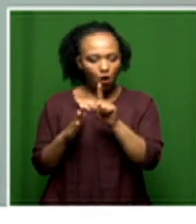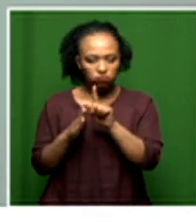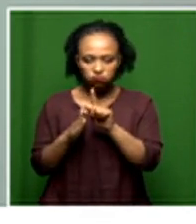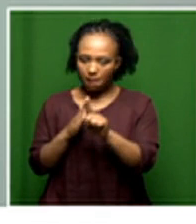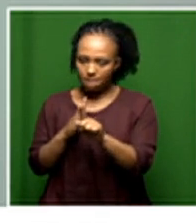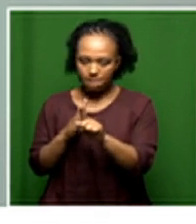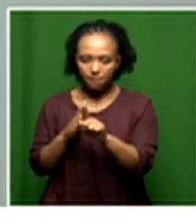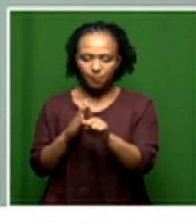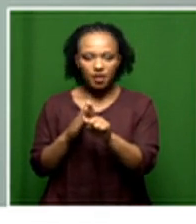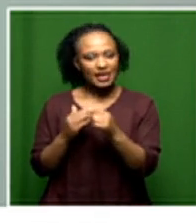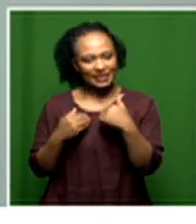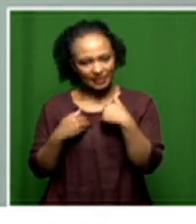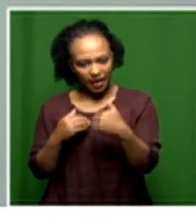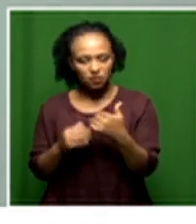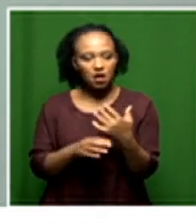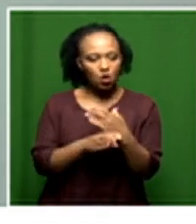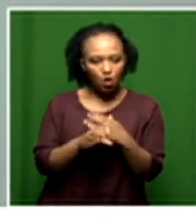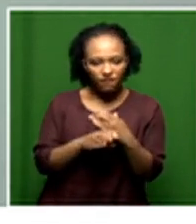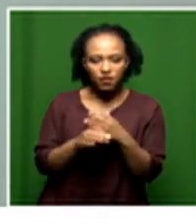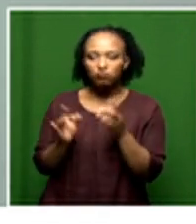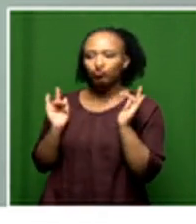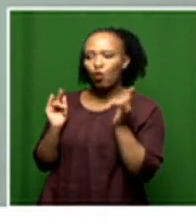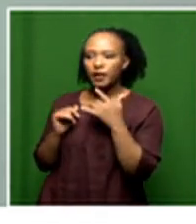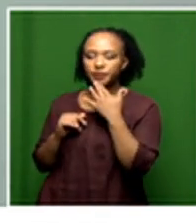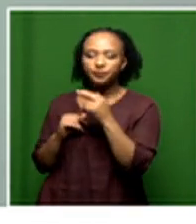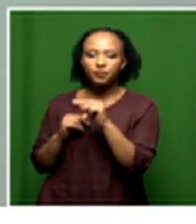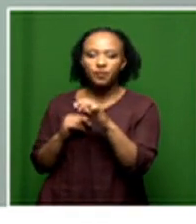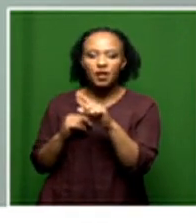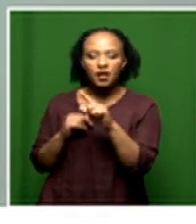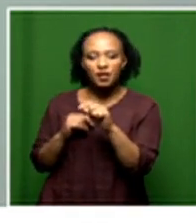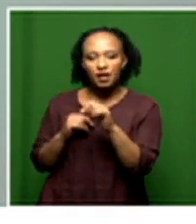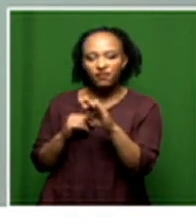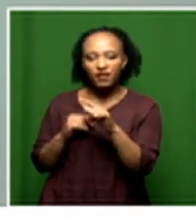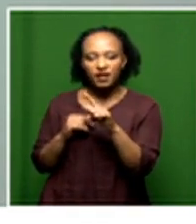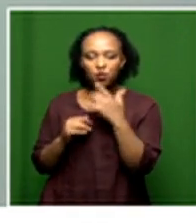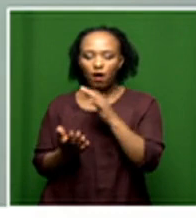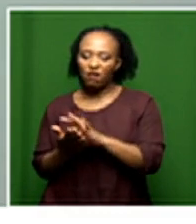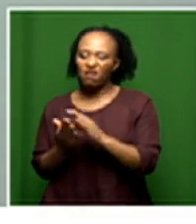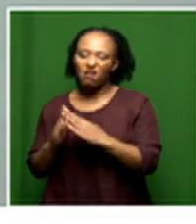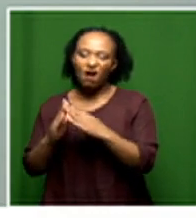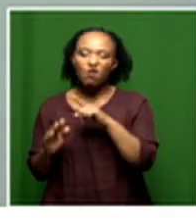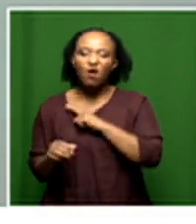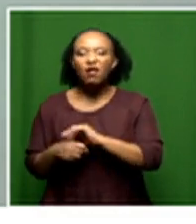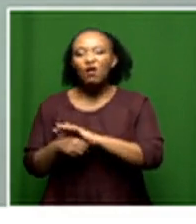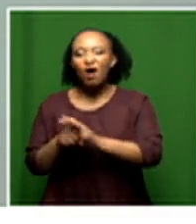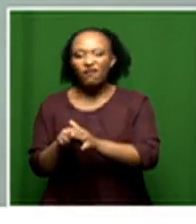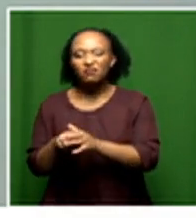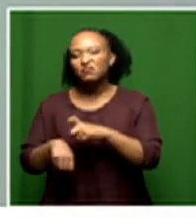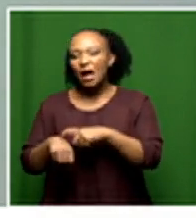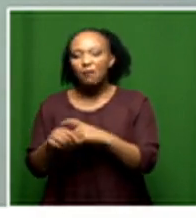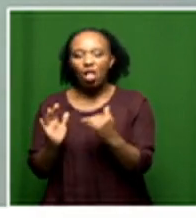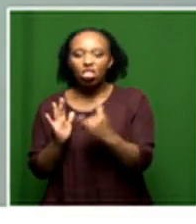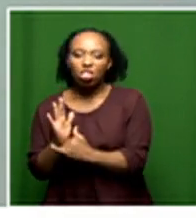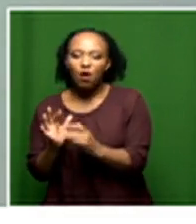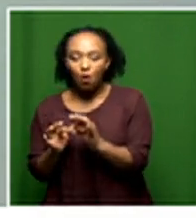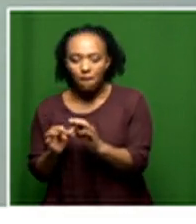always something easier to do. Make coffee, watch Netflix, clean the house, especially now in times of COVID when we're stuck at home.